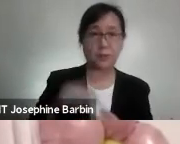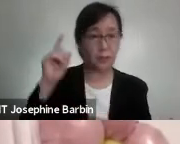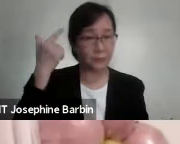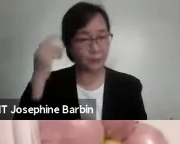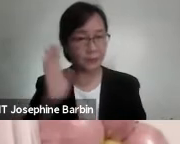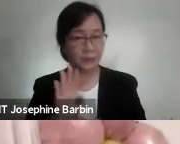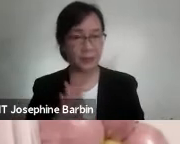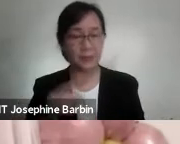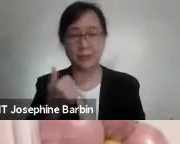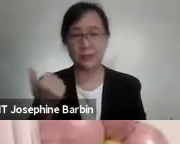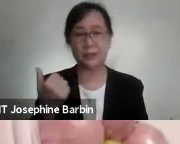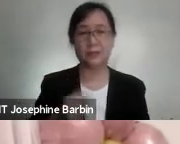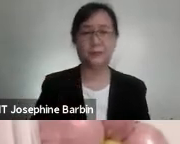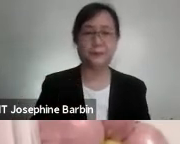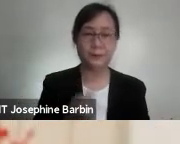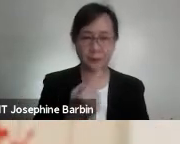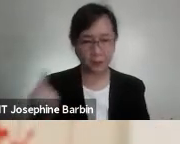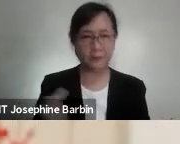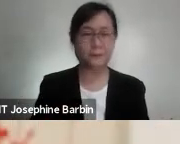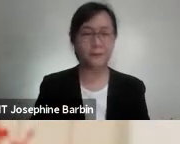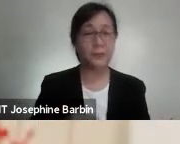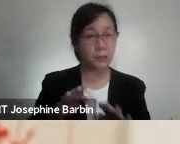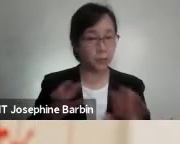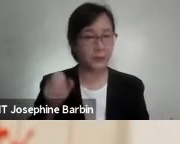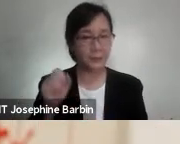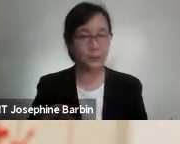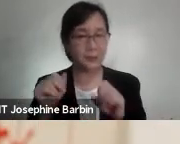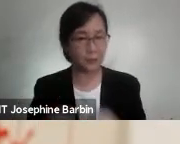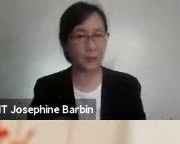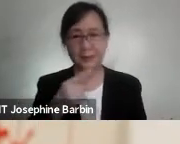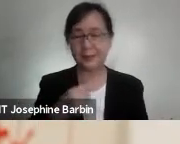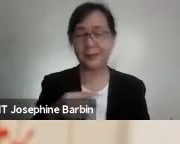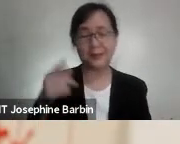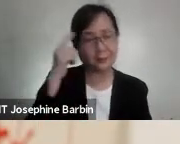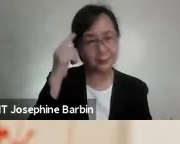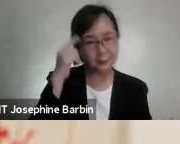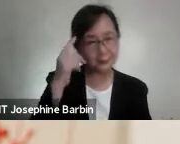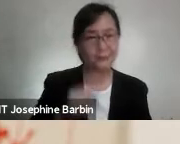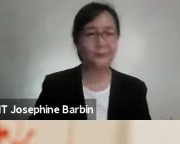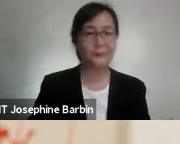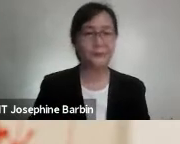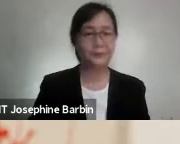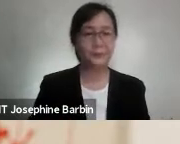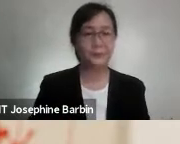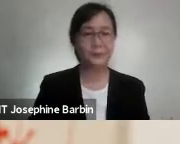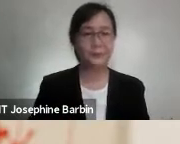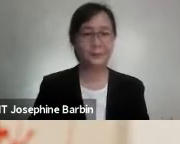governments, businesses, and each other. Children should be able to say what they think.